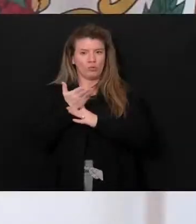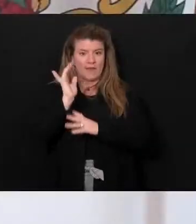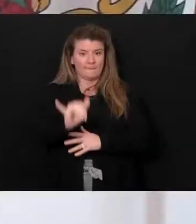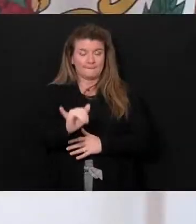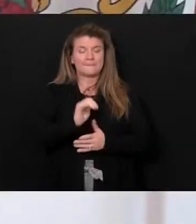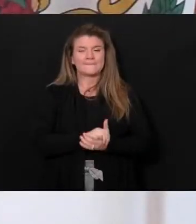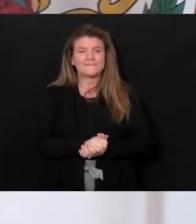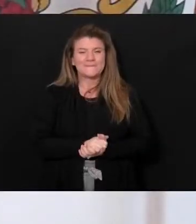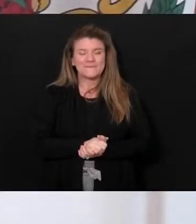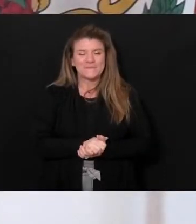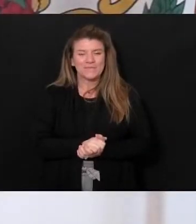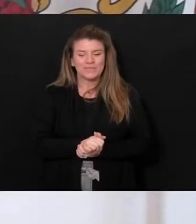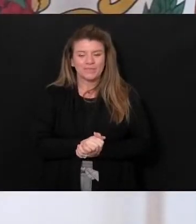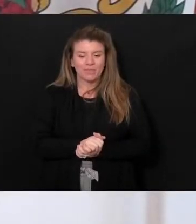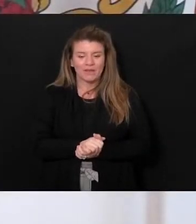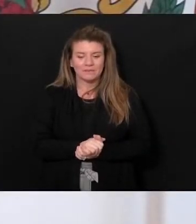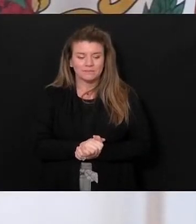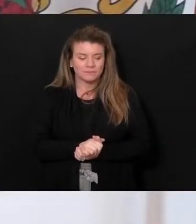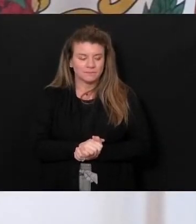okay?